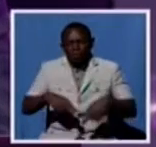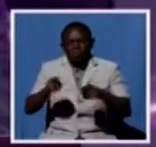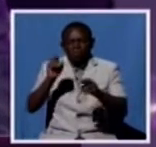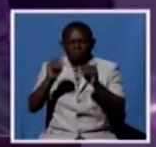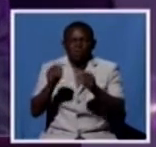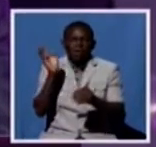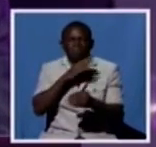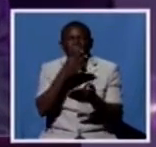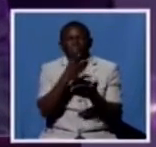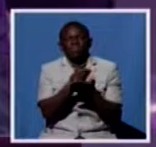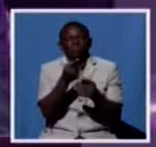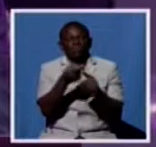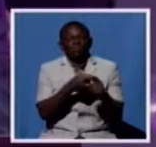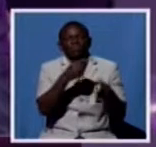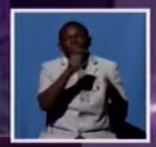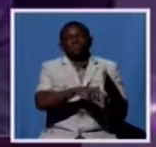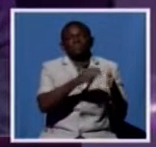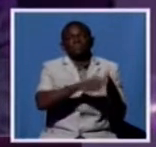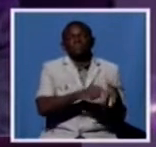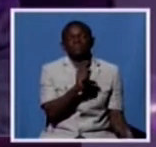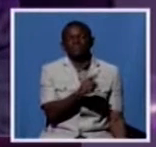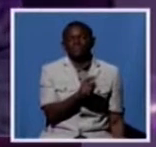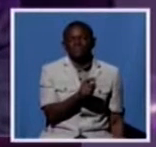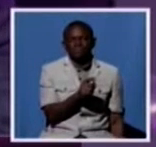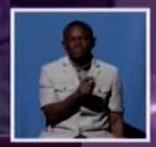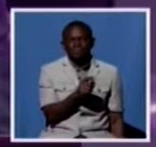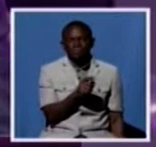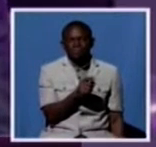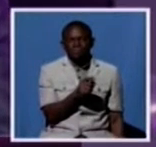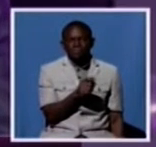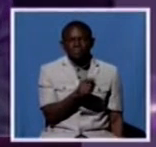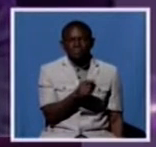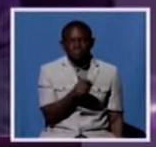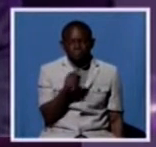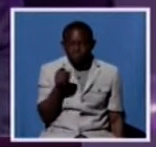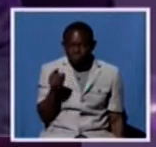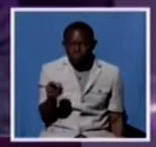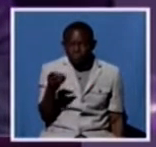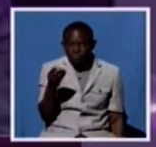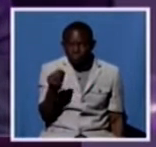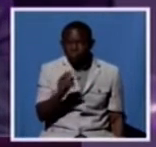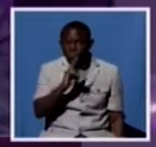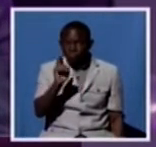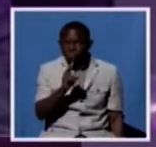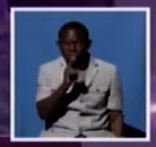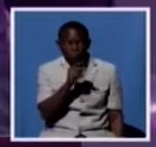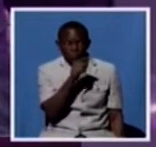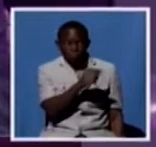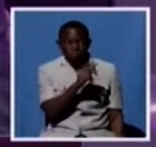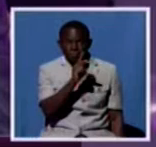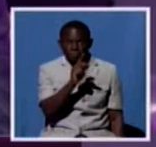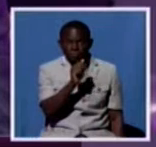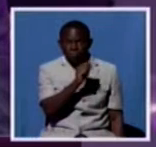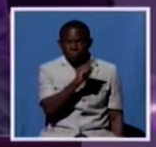We've applied these tolls on projects such as the Kazungula Bridge. There are works going on the Livingstone